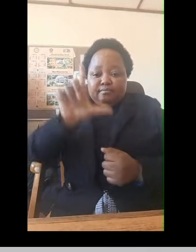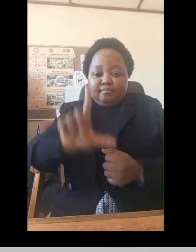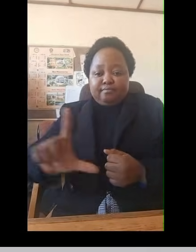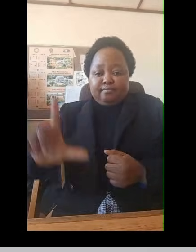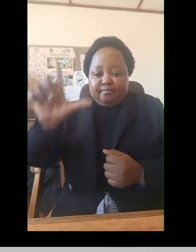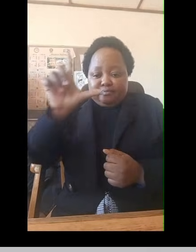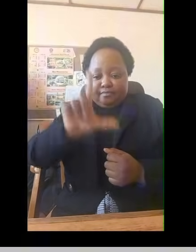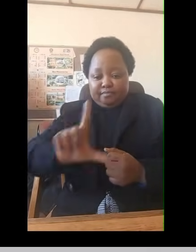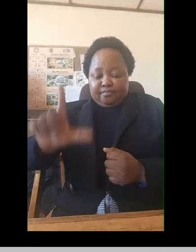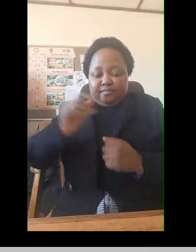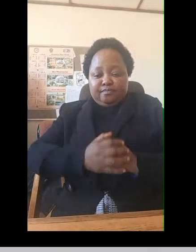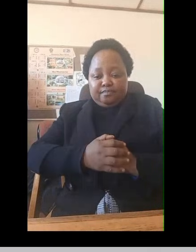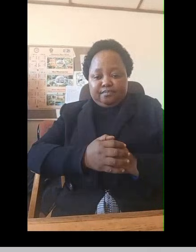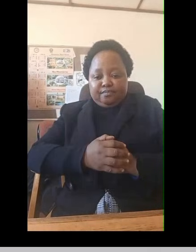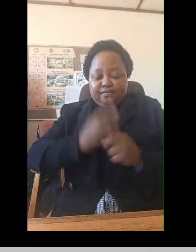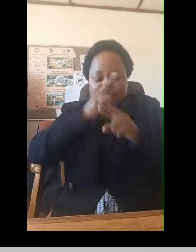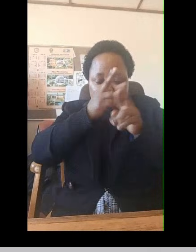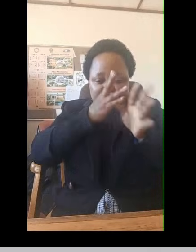Distinguished participants,